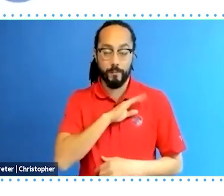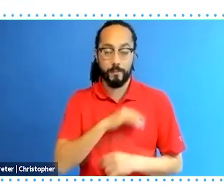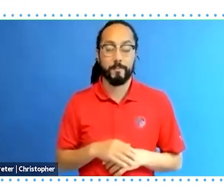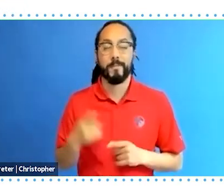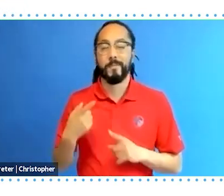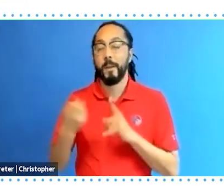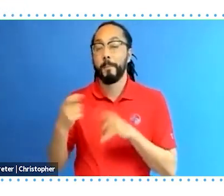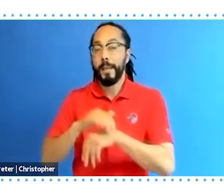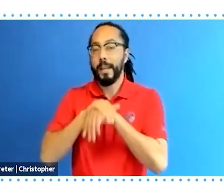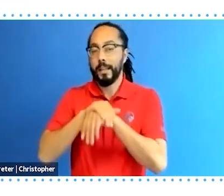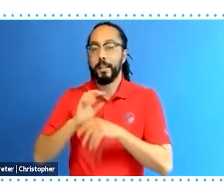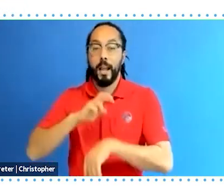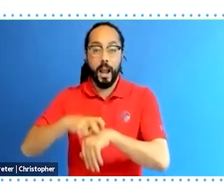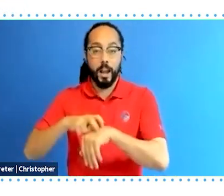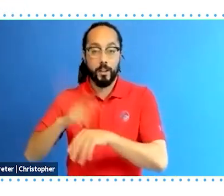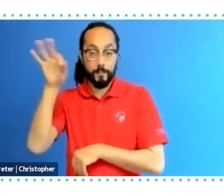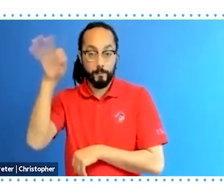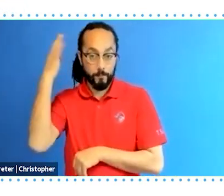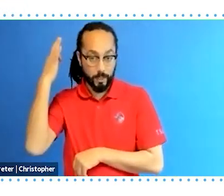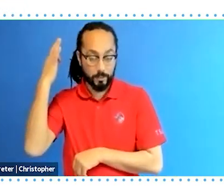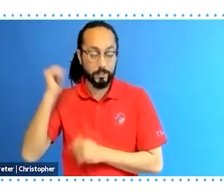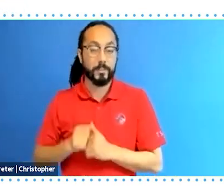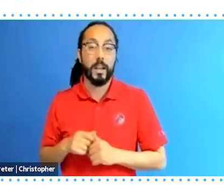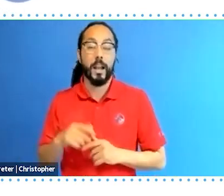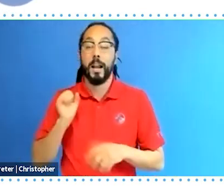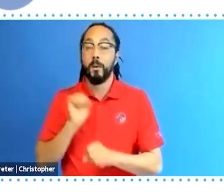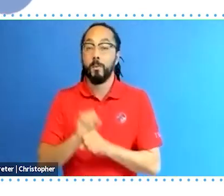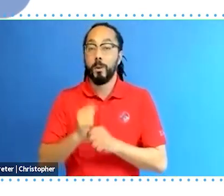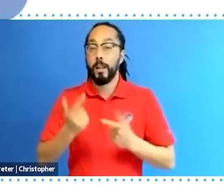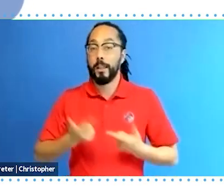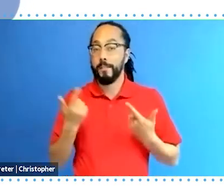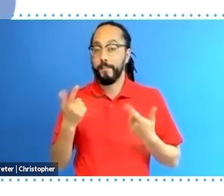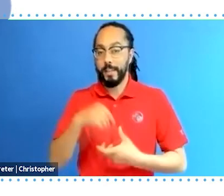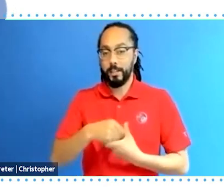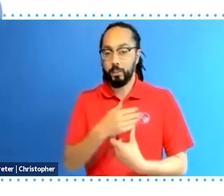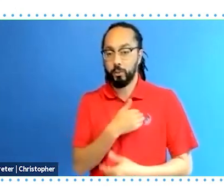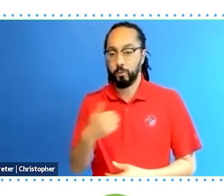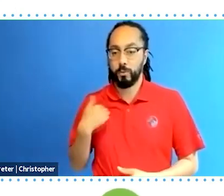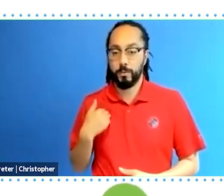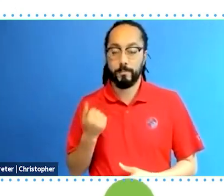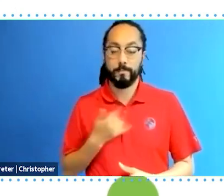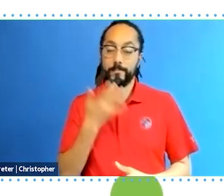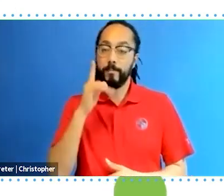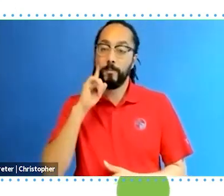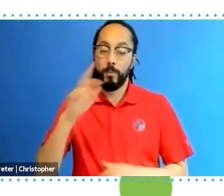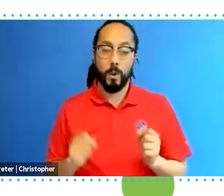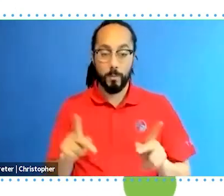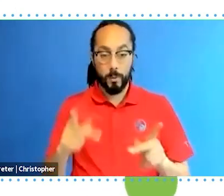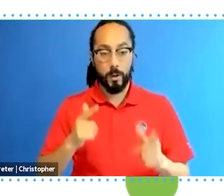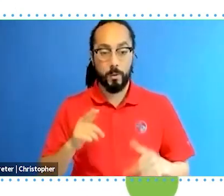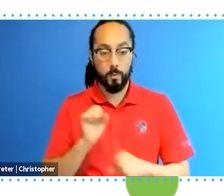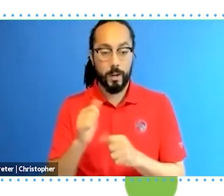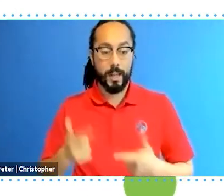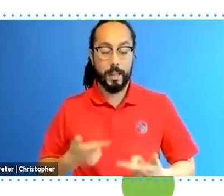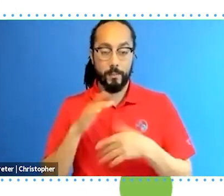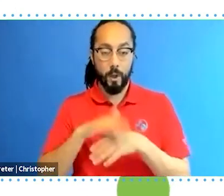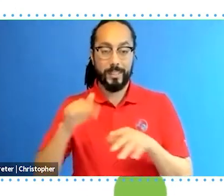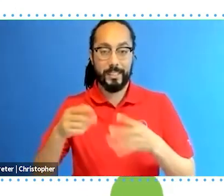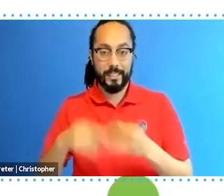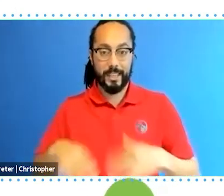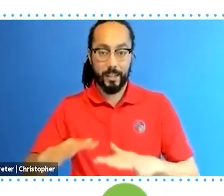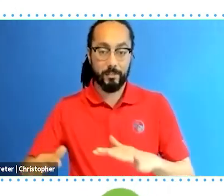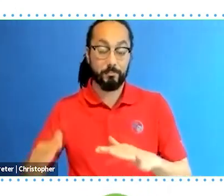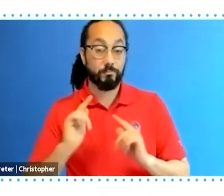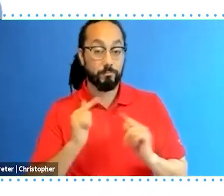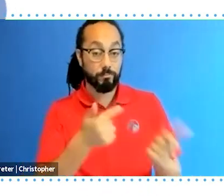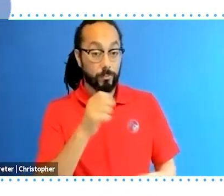and France, and I'm now living and working in Takaranto. I'm grateful for the opportunity to work and live on this land. And Shawn, could